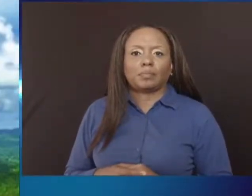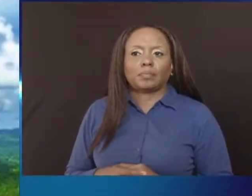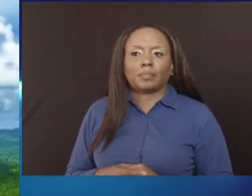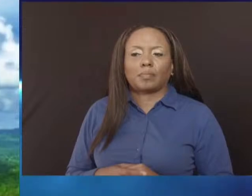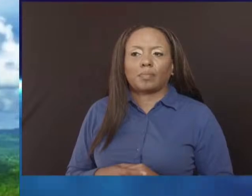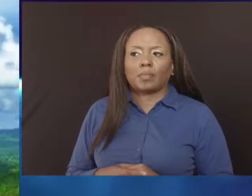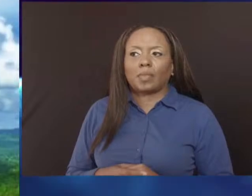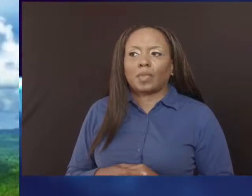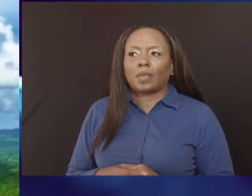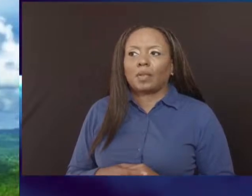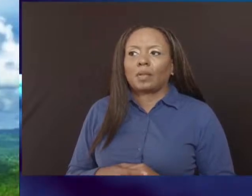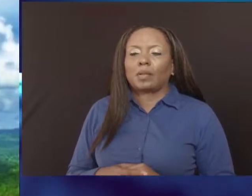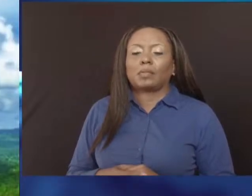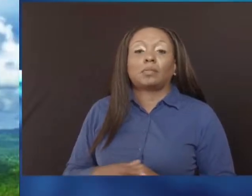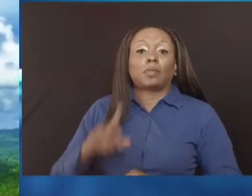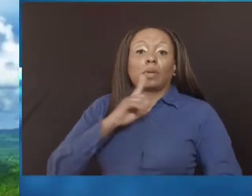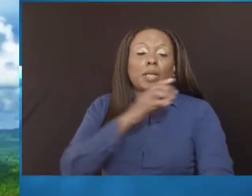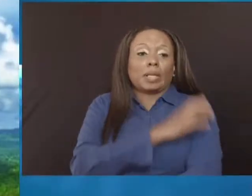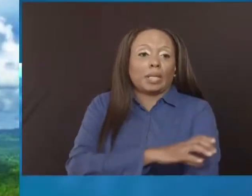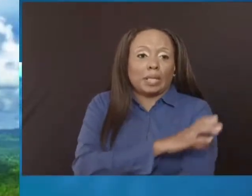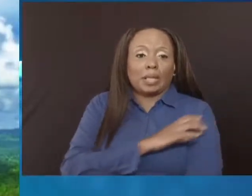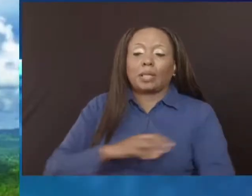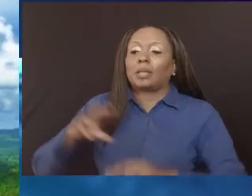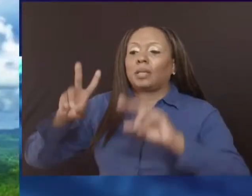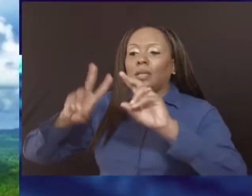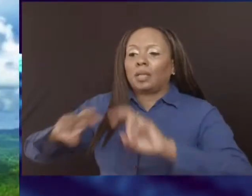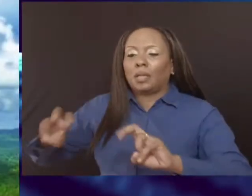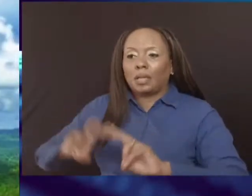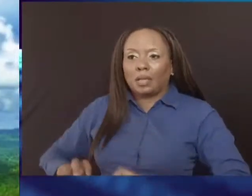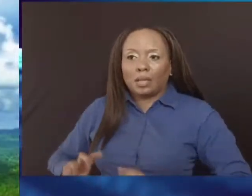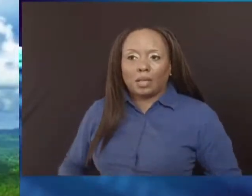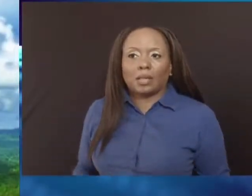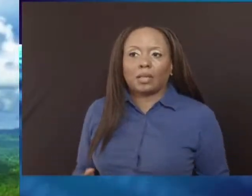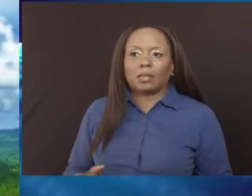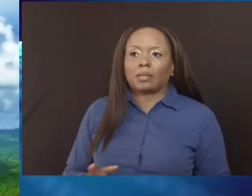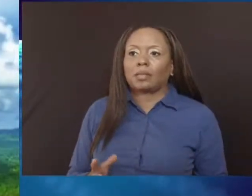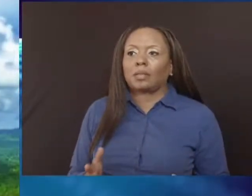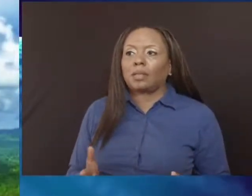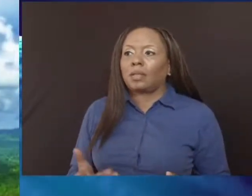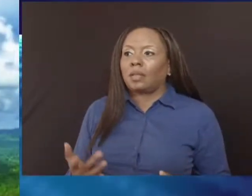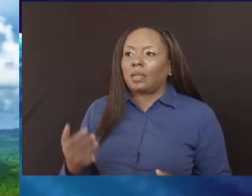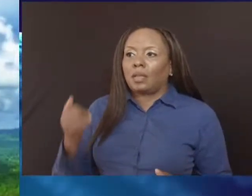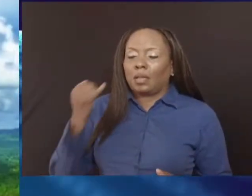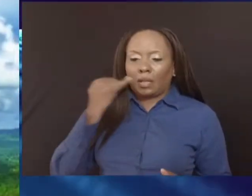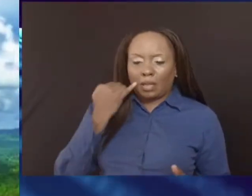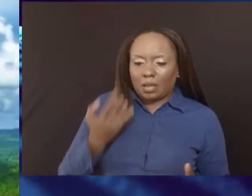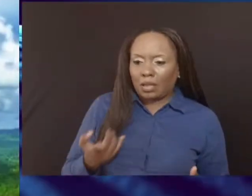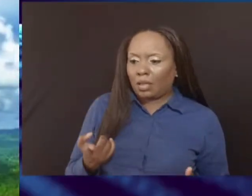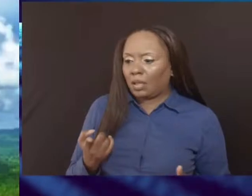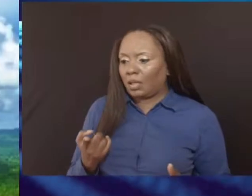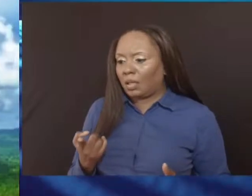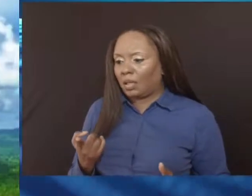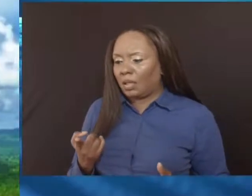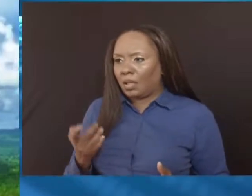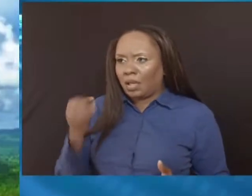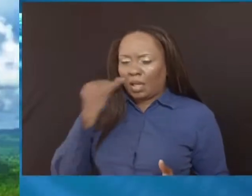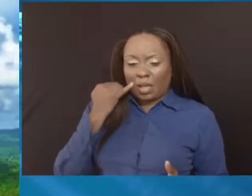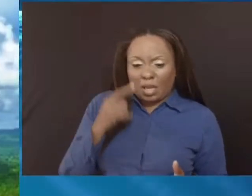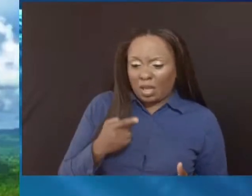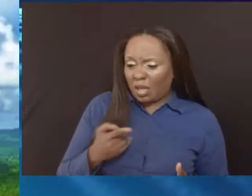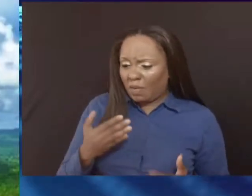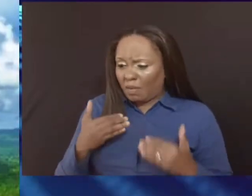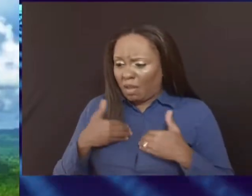and that's why I keep saying it's a clinical assessment. It's not really simply a hardcore, if you tick a box and you go down, then yes,